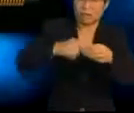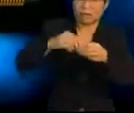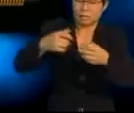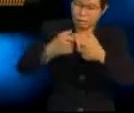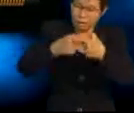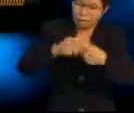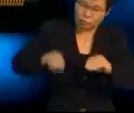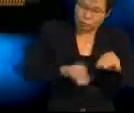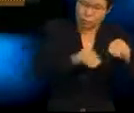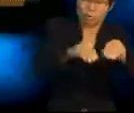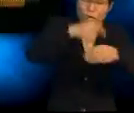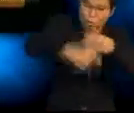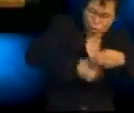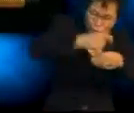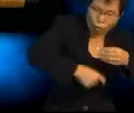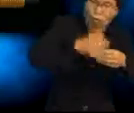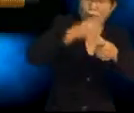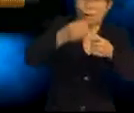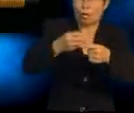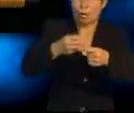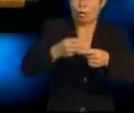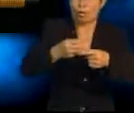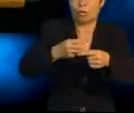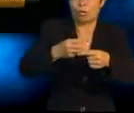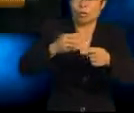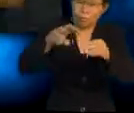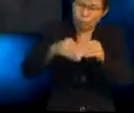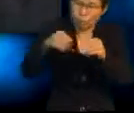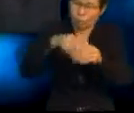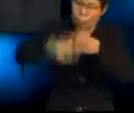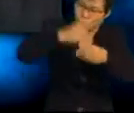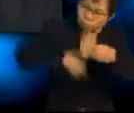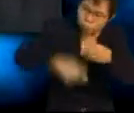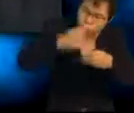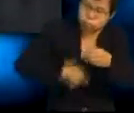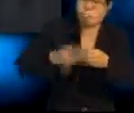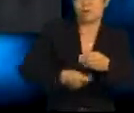flowing through the coil or increasing the number of coils.